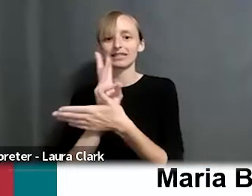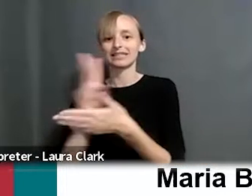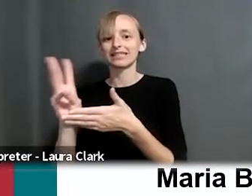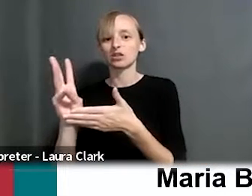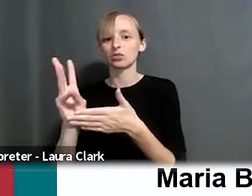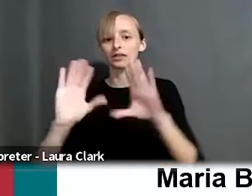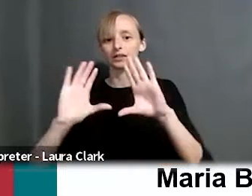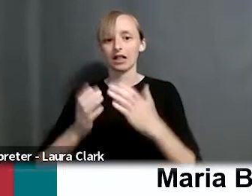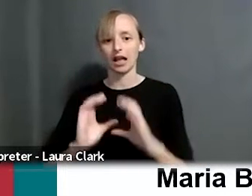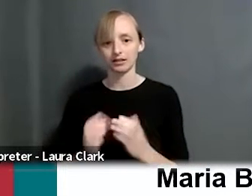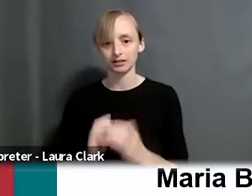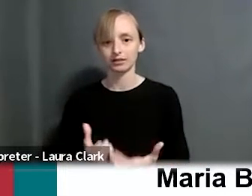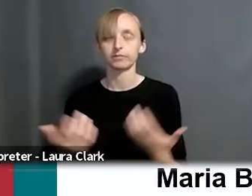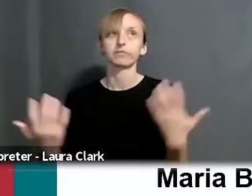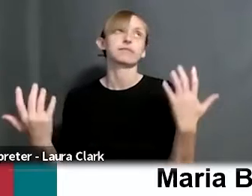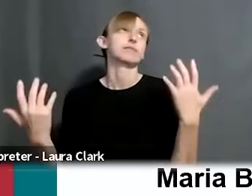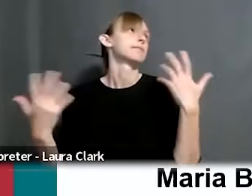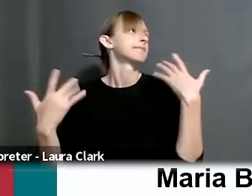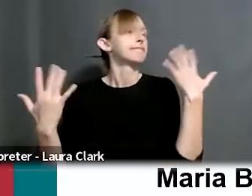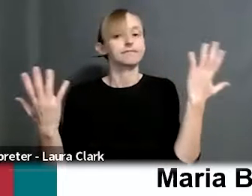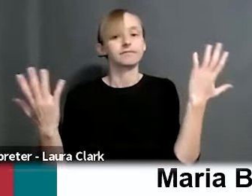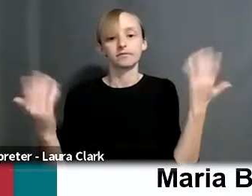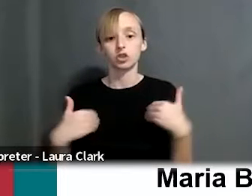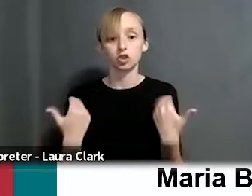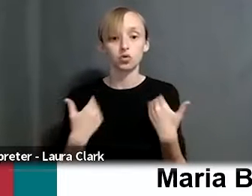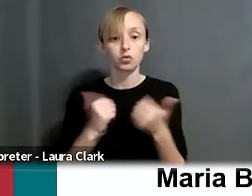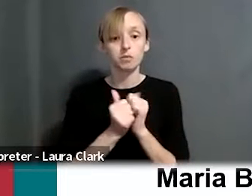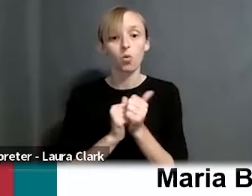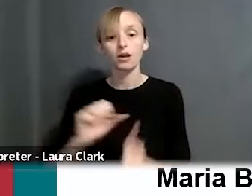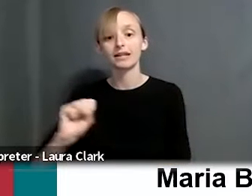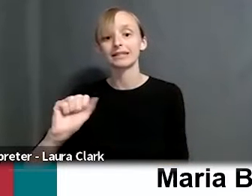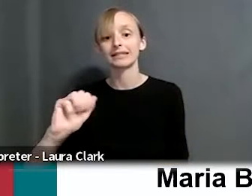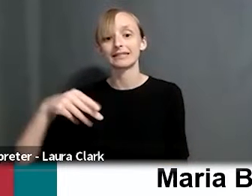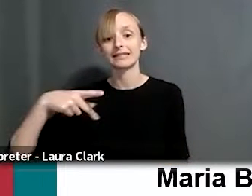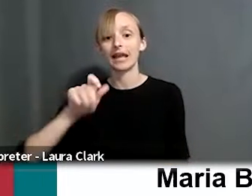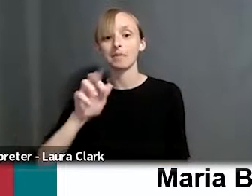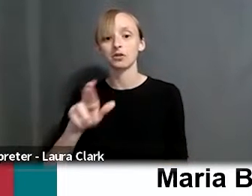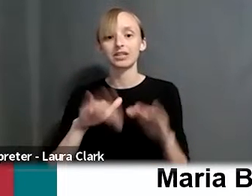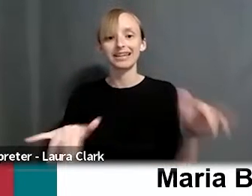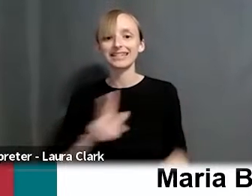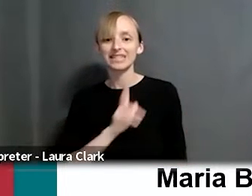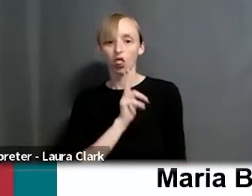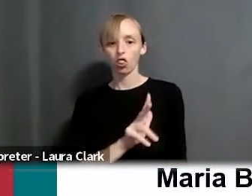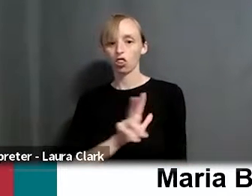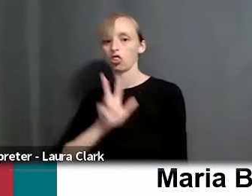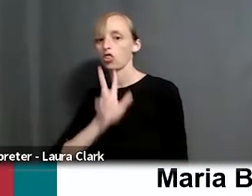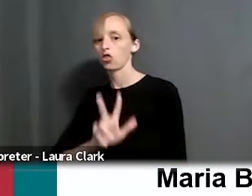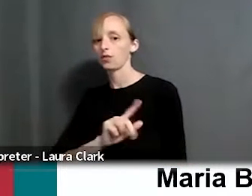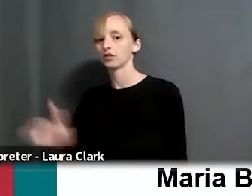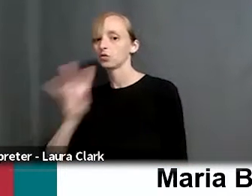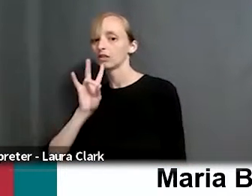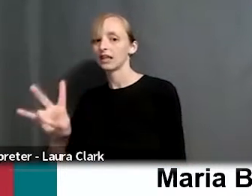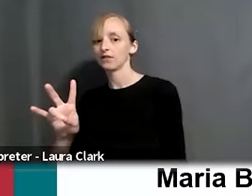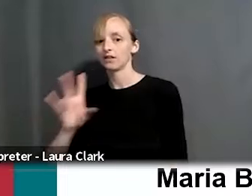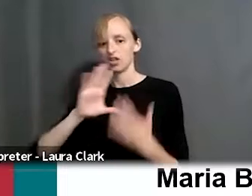anything from we have a youth sports sampler, so kids between the ages of 3 and 7 can learn how to use their wheelchair